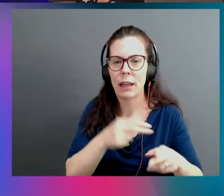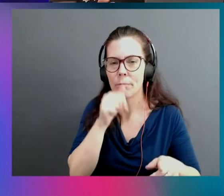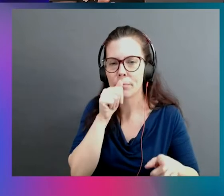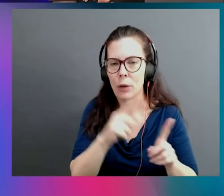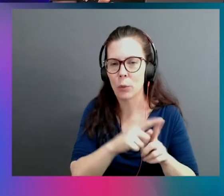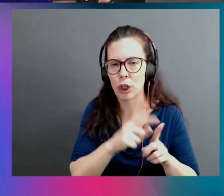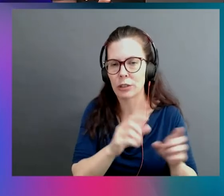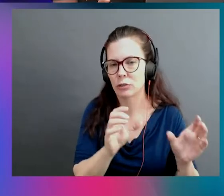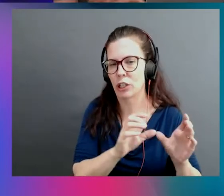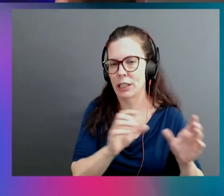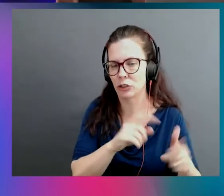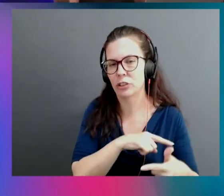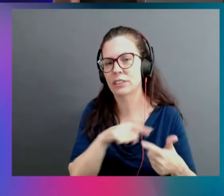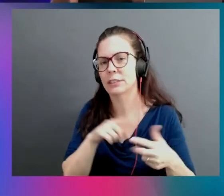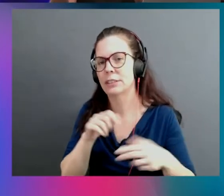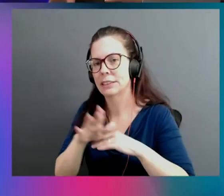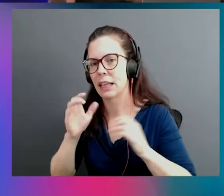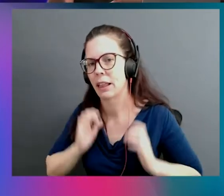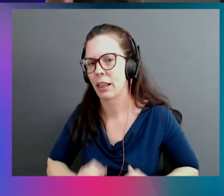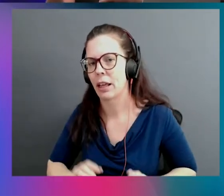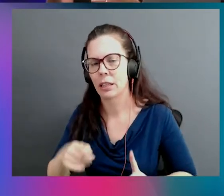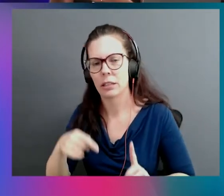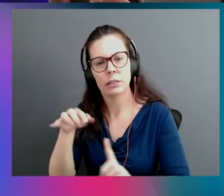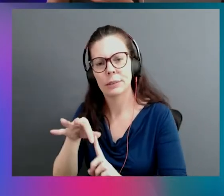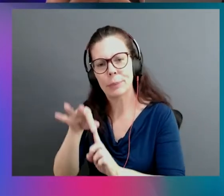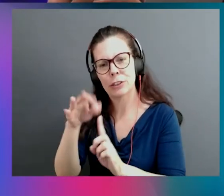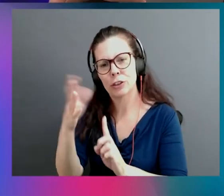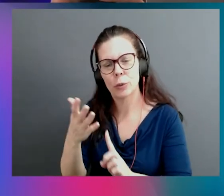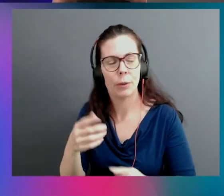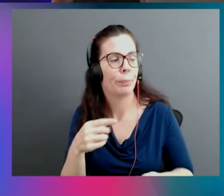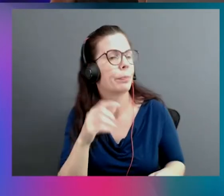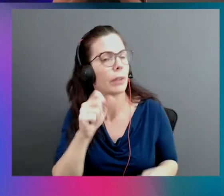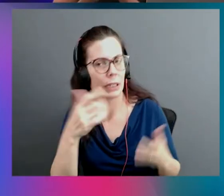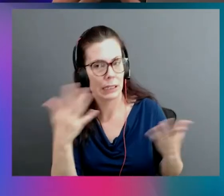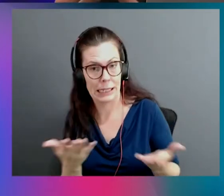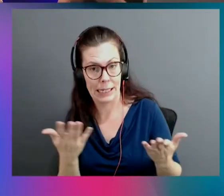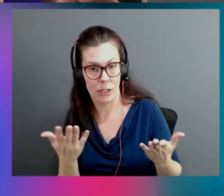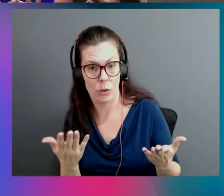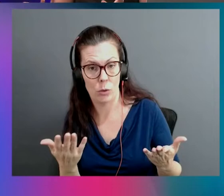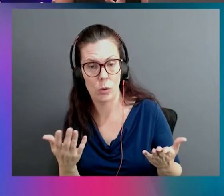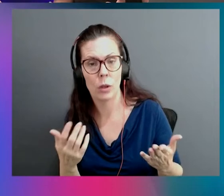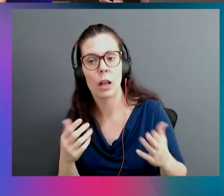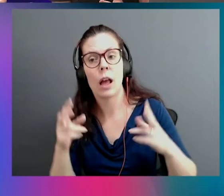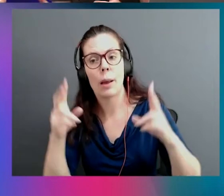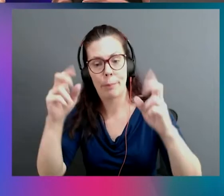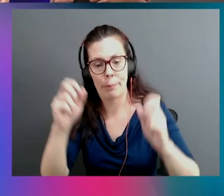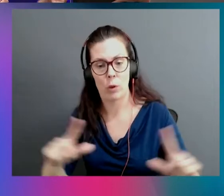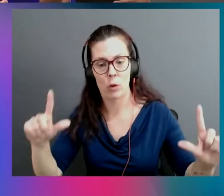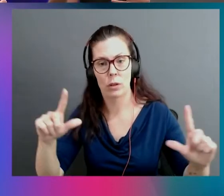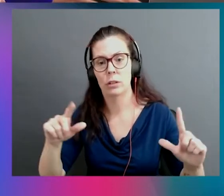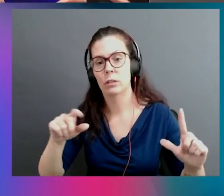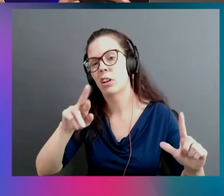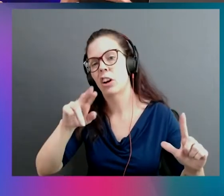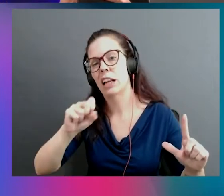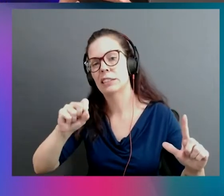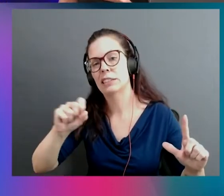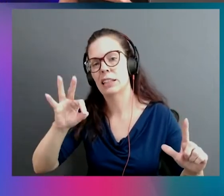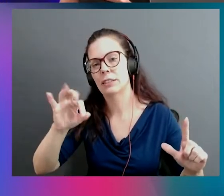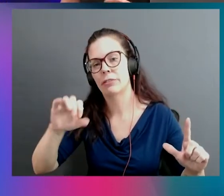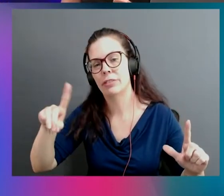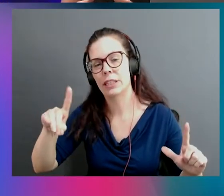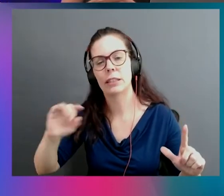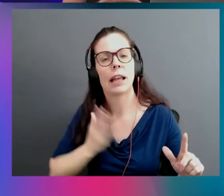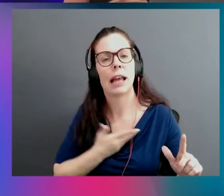what makes this one special? So what I'm doing here is I'm pulling down from, again, another RSS feed, our podcast, the